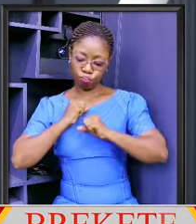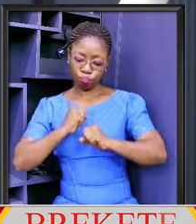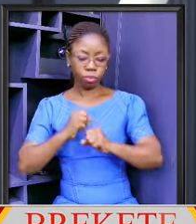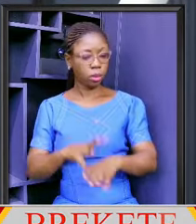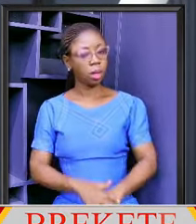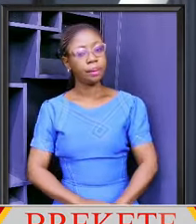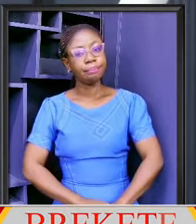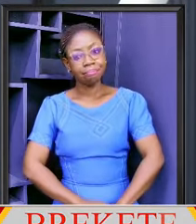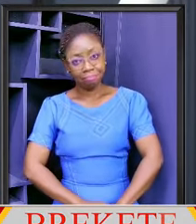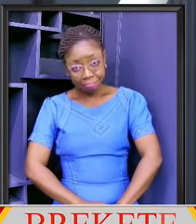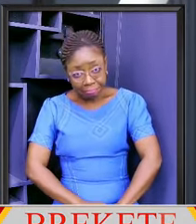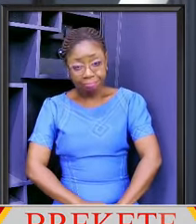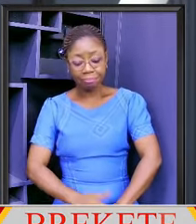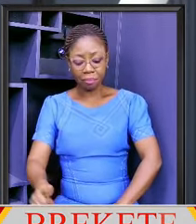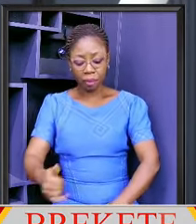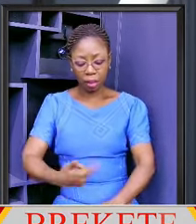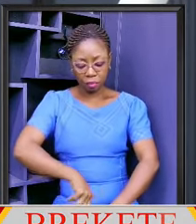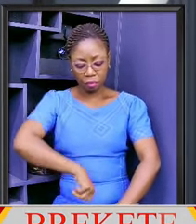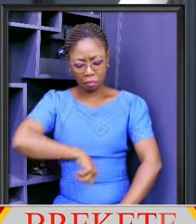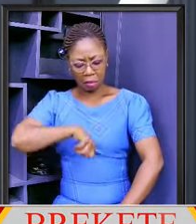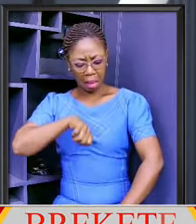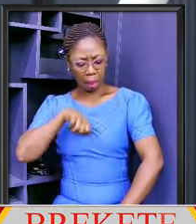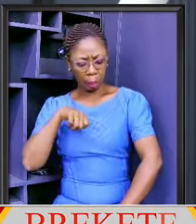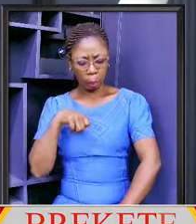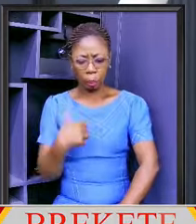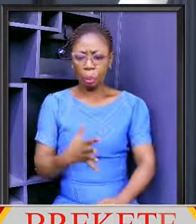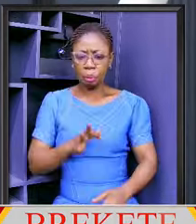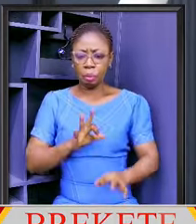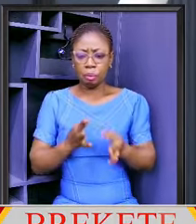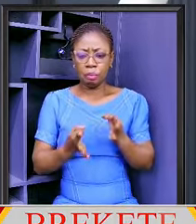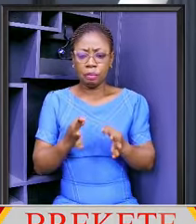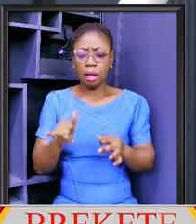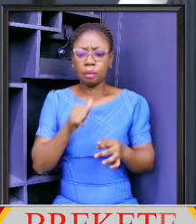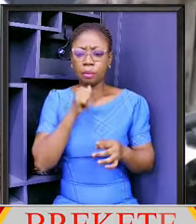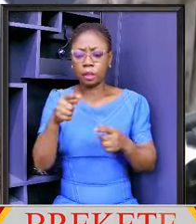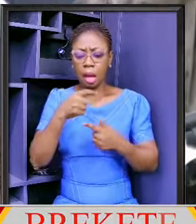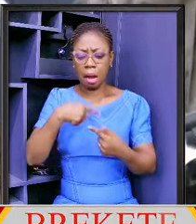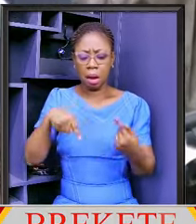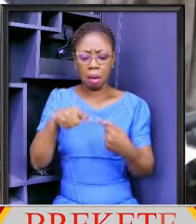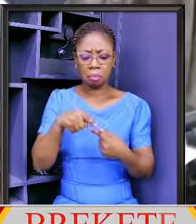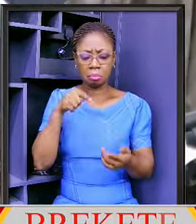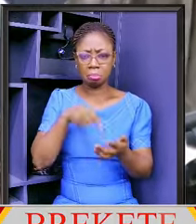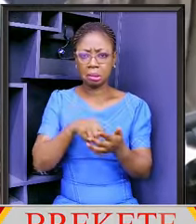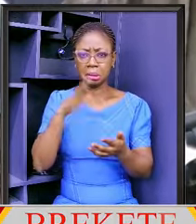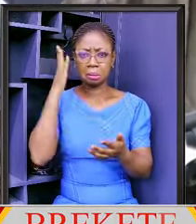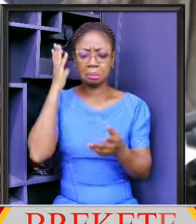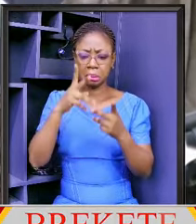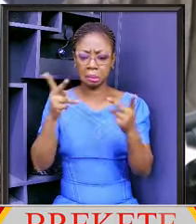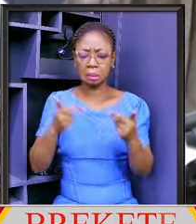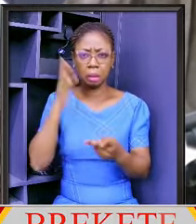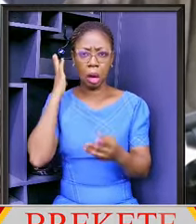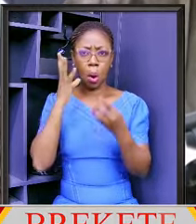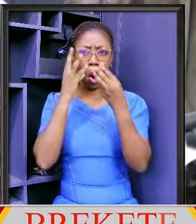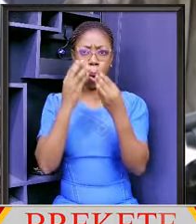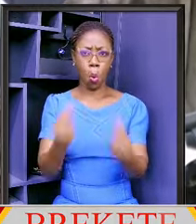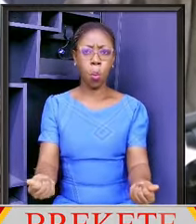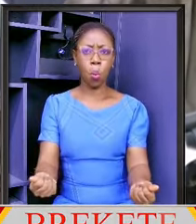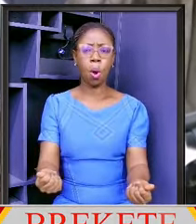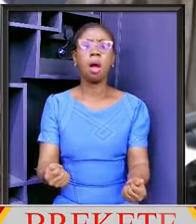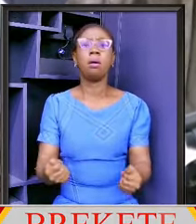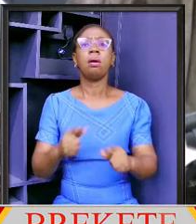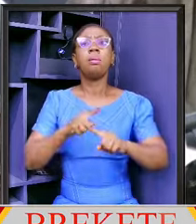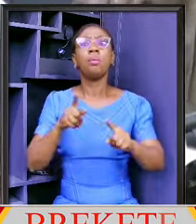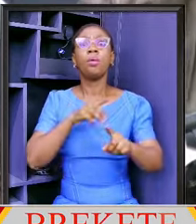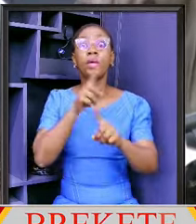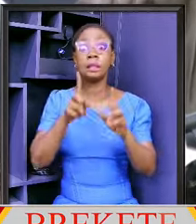feel like, say, if they no day, the place go down. Now, when they leave you, go another place.